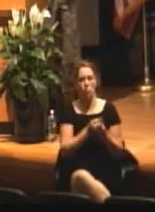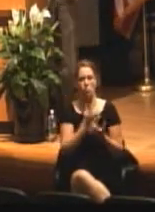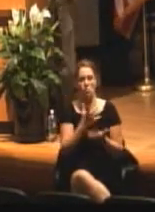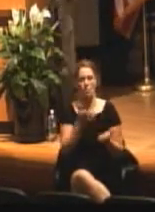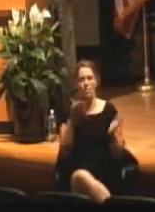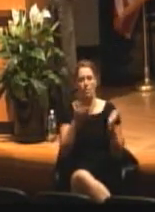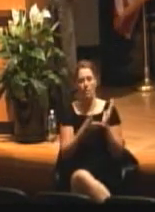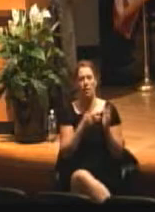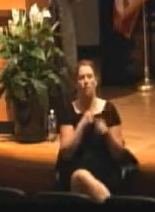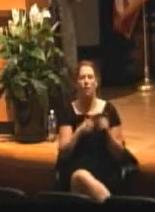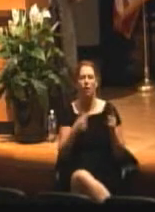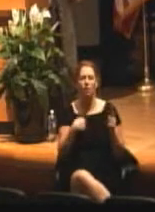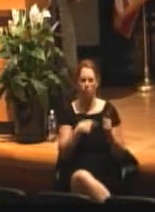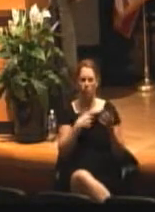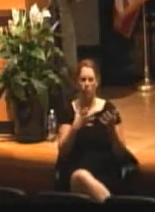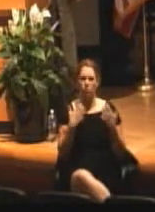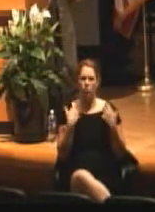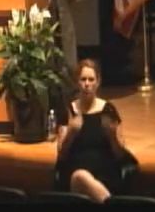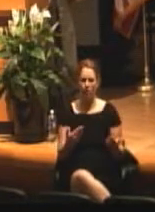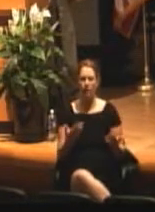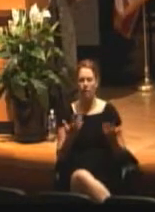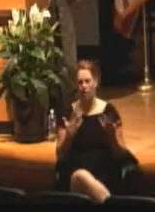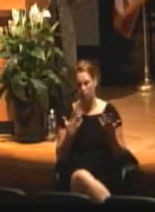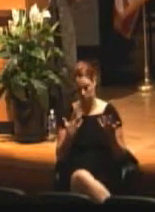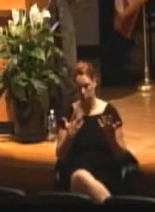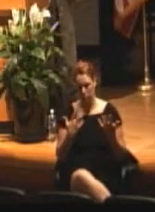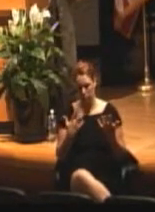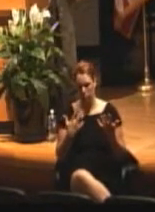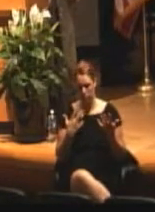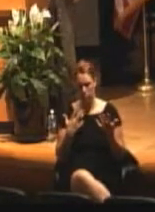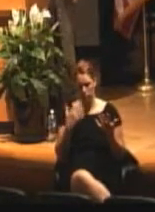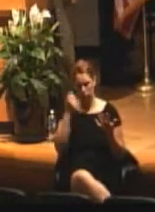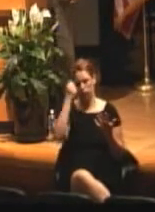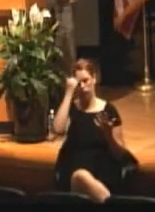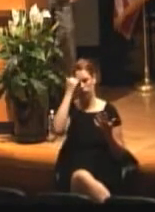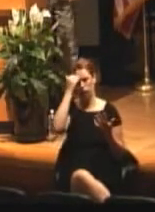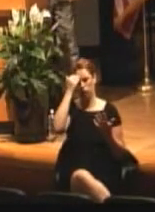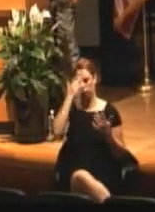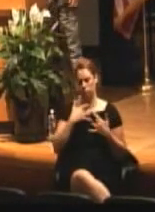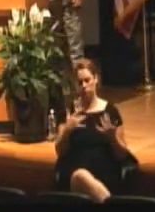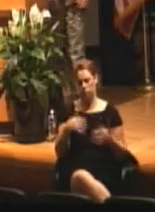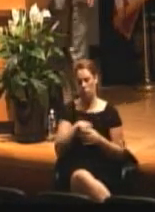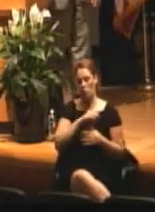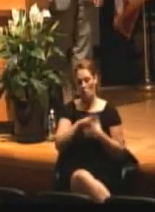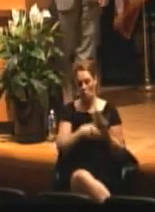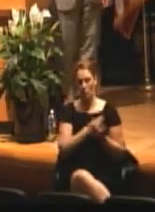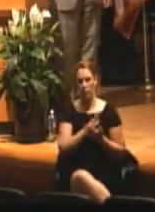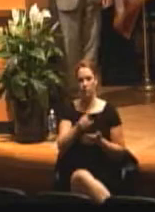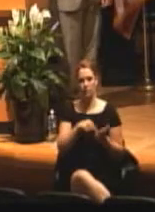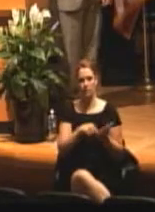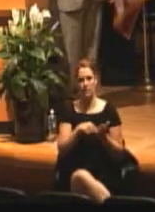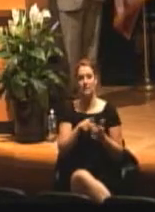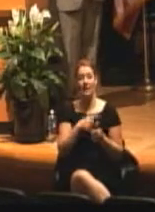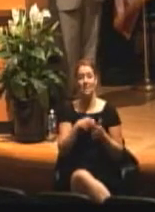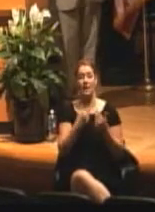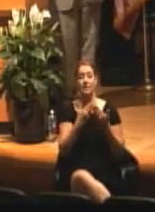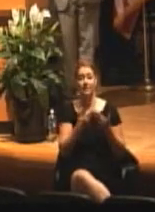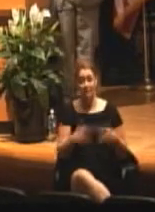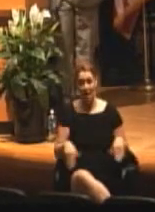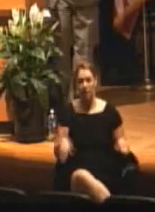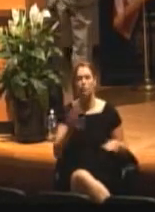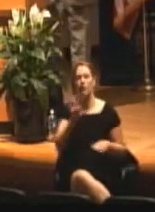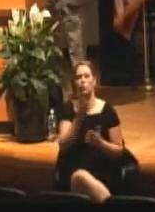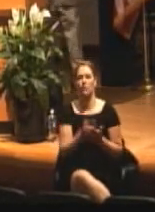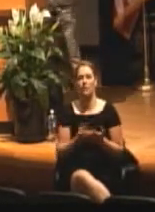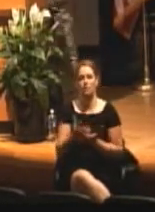take account for all of your debts and then divide that by your income to see what your true